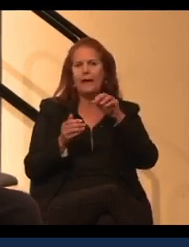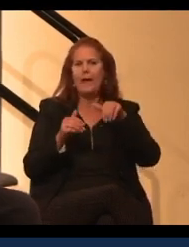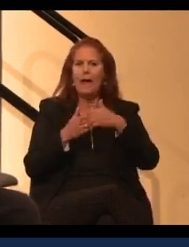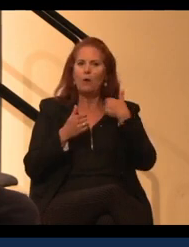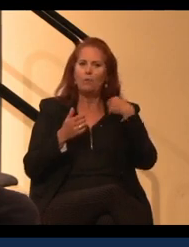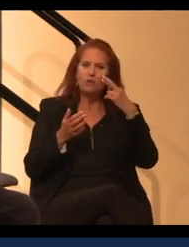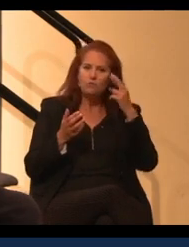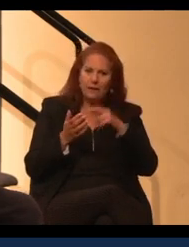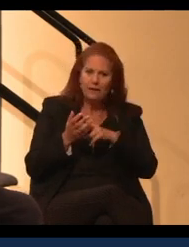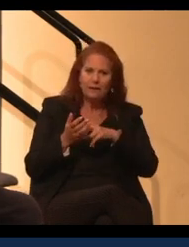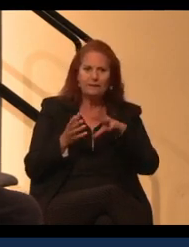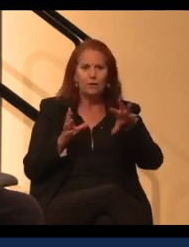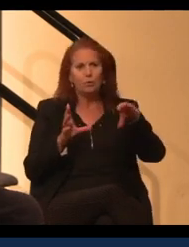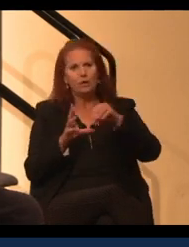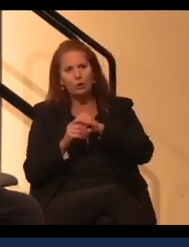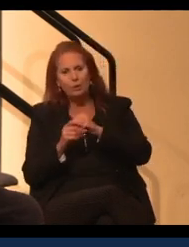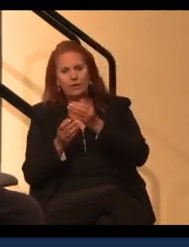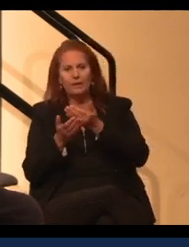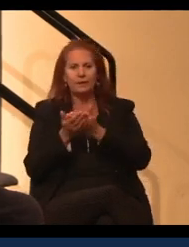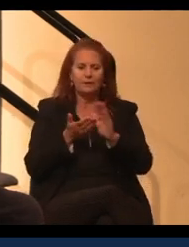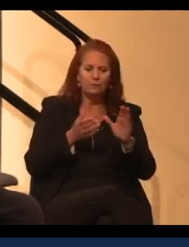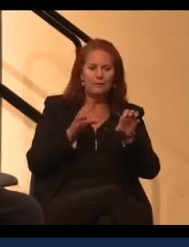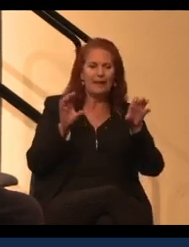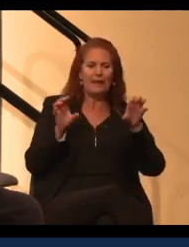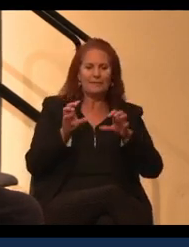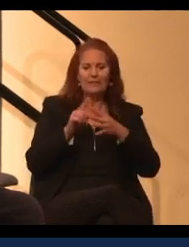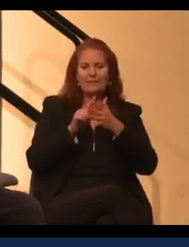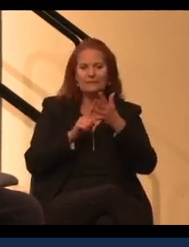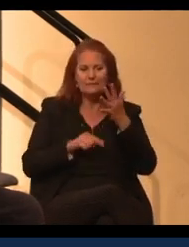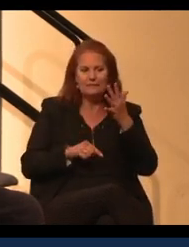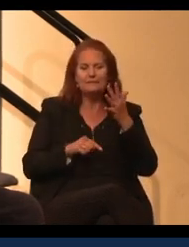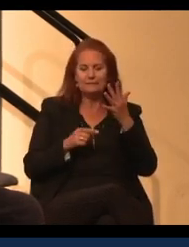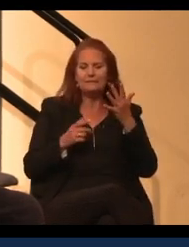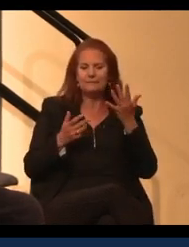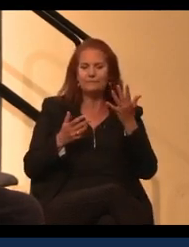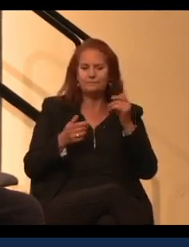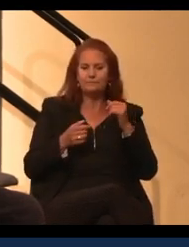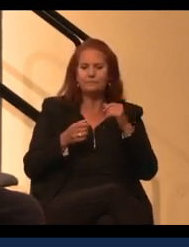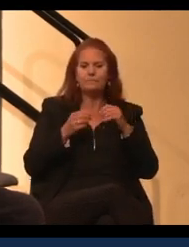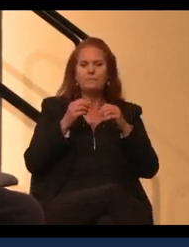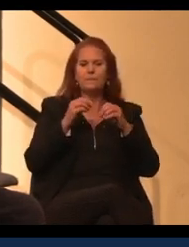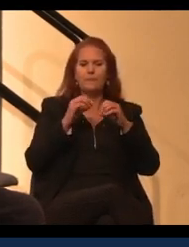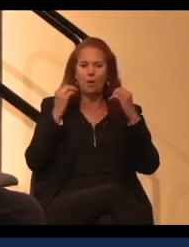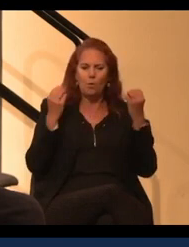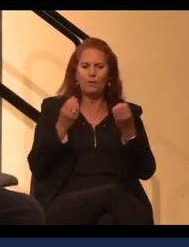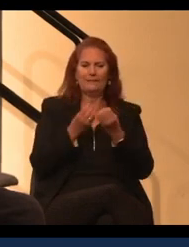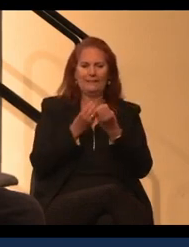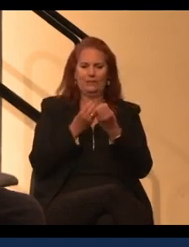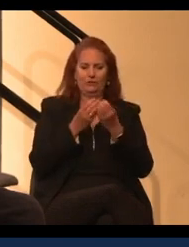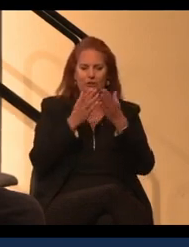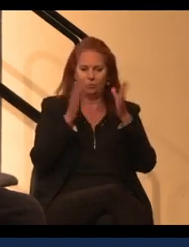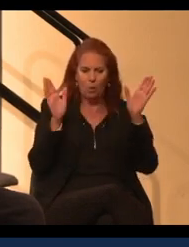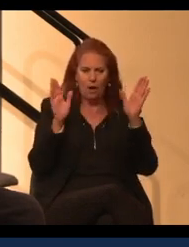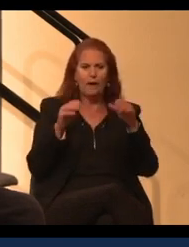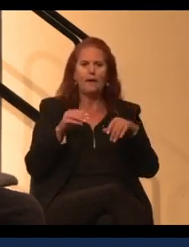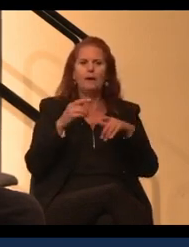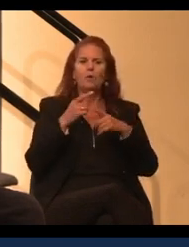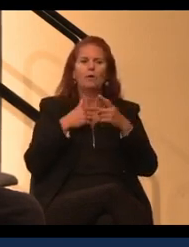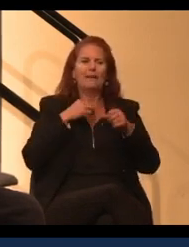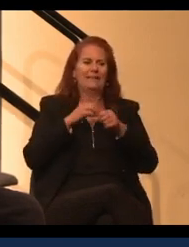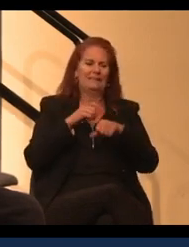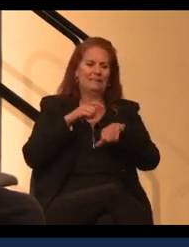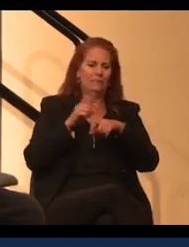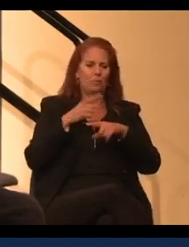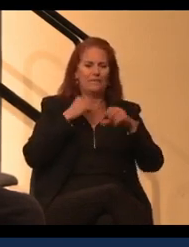How are they included? What are the activities associated? And organizationally, we're all kind of in a time